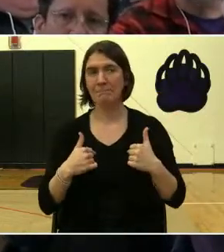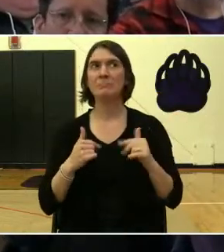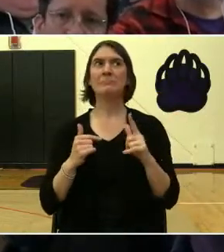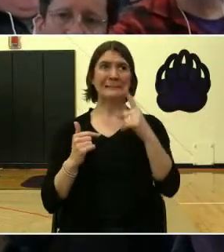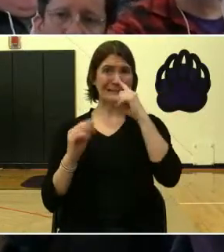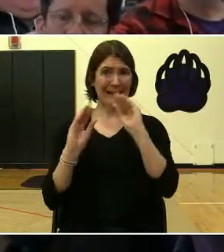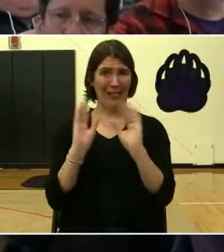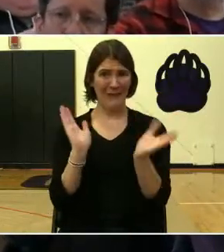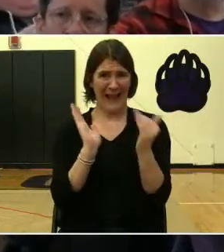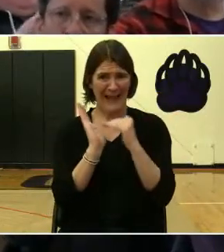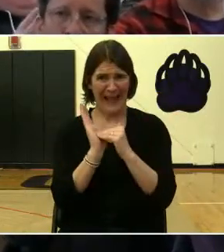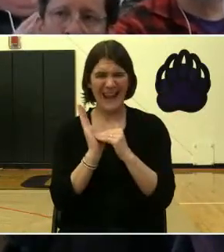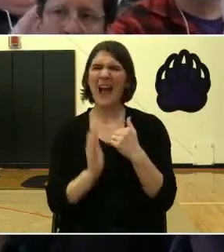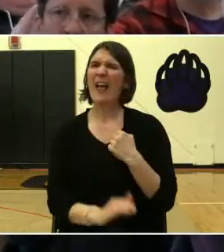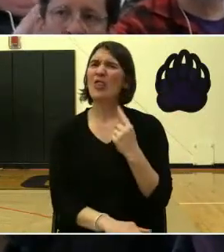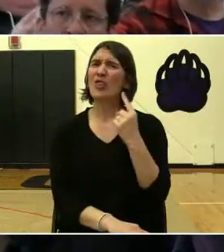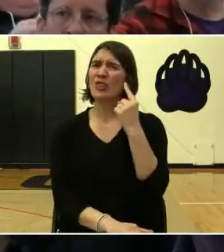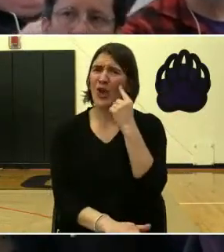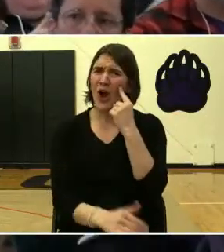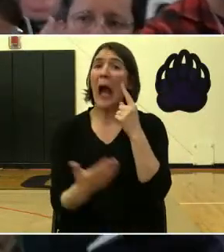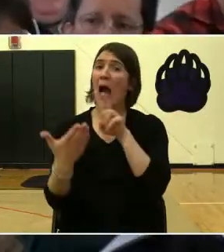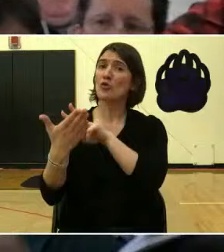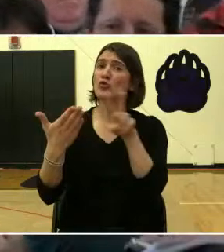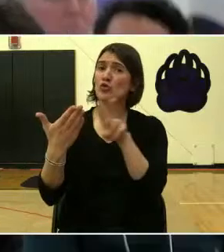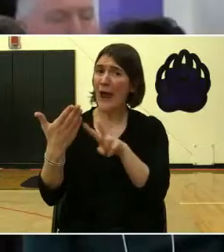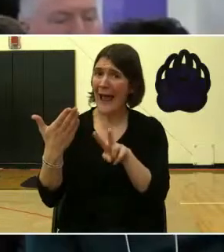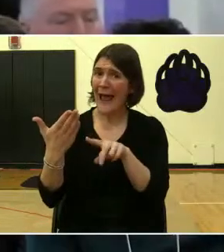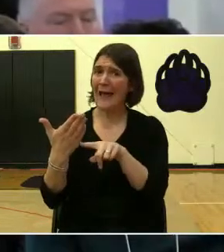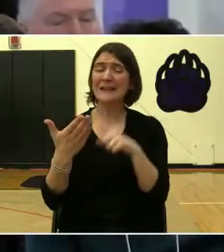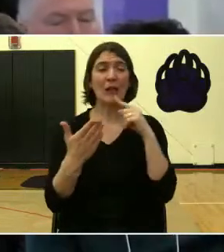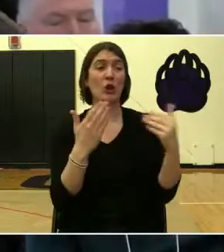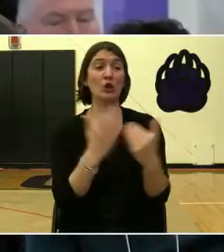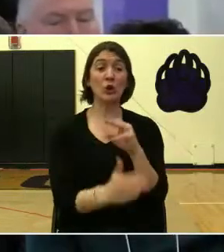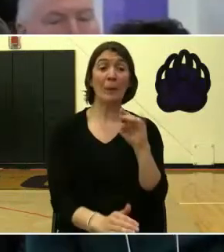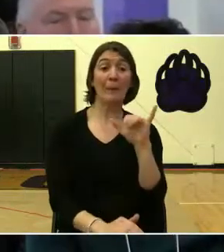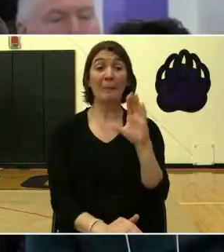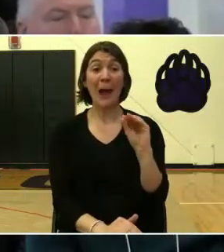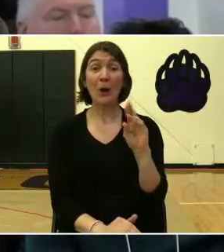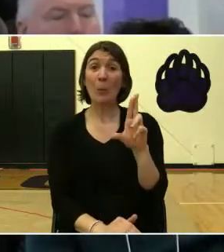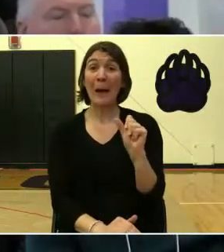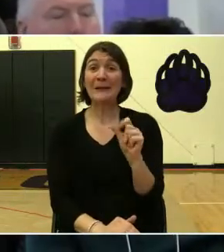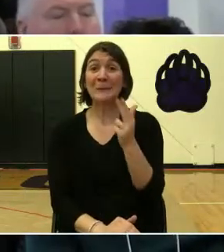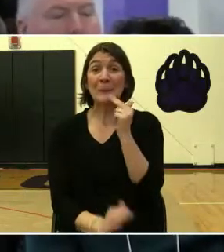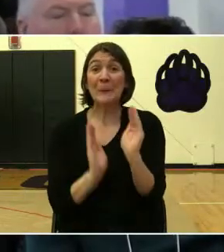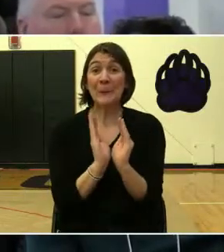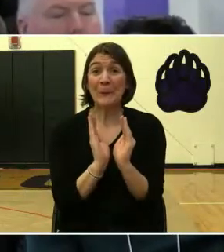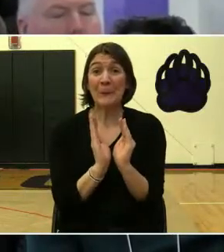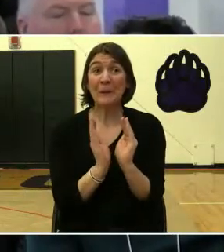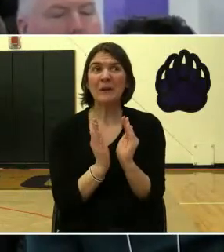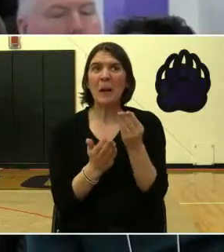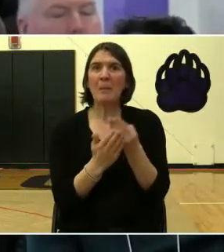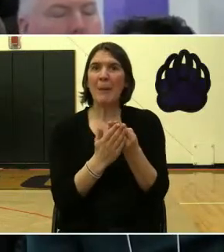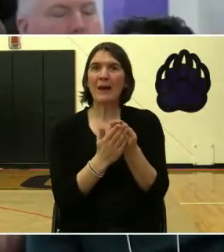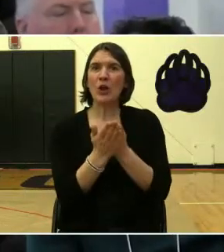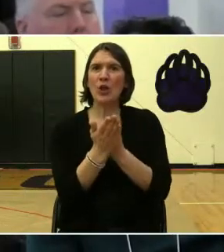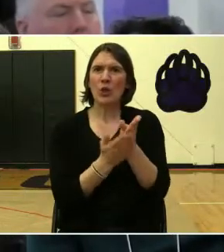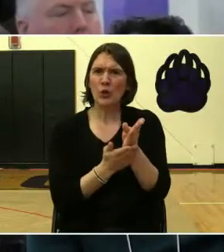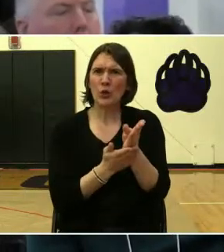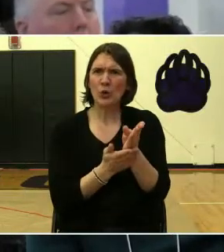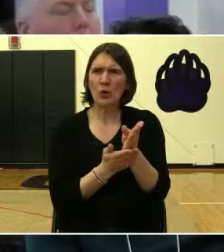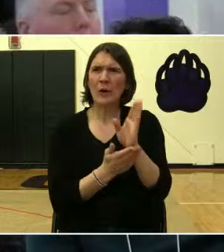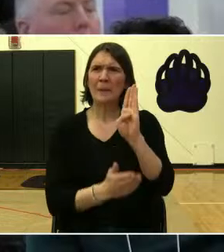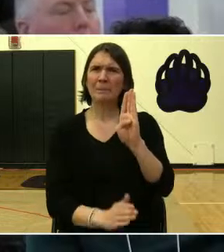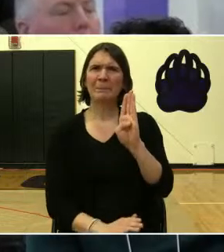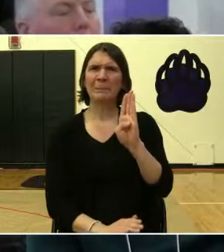clarification I thought I read that the new micrus was going to be funded by bcdd